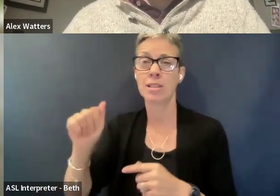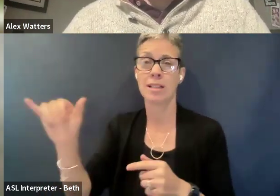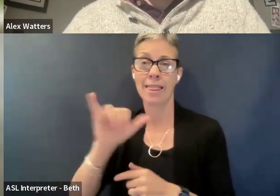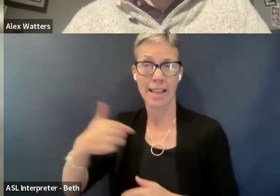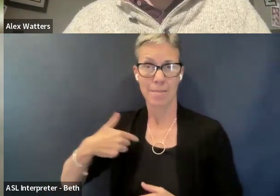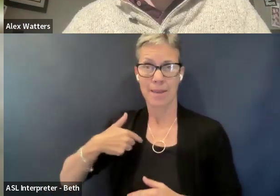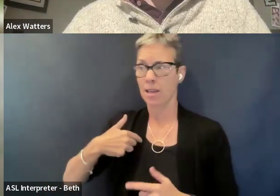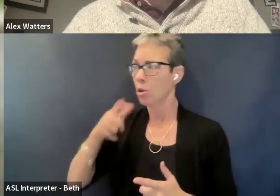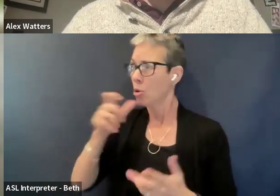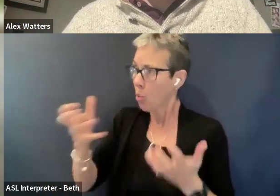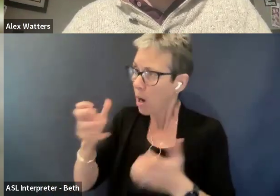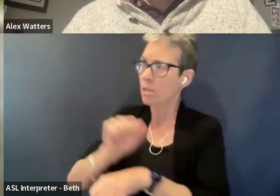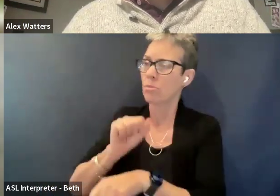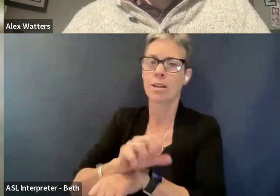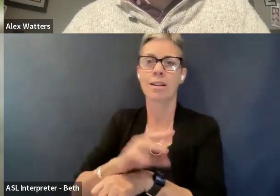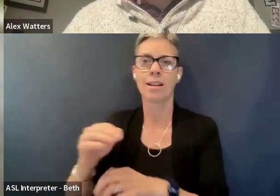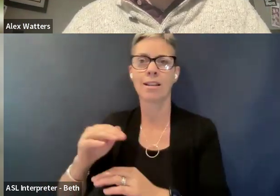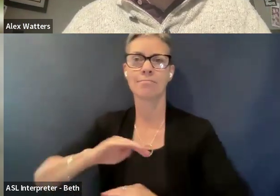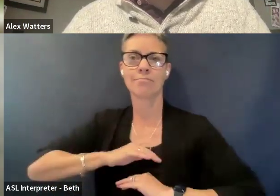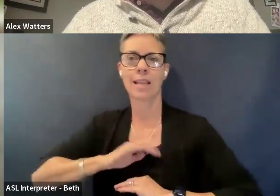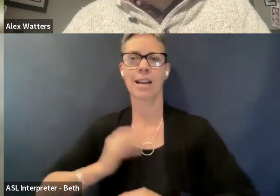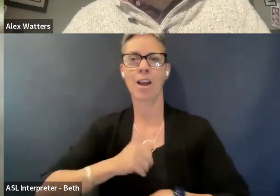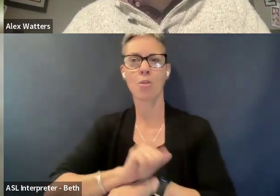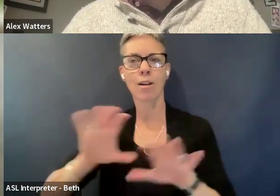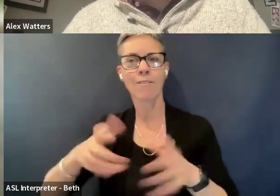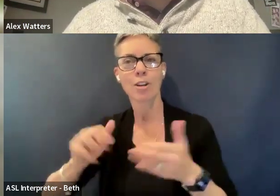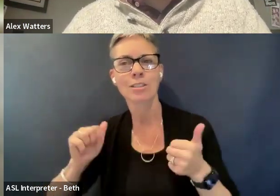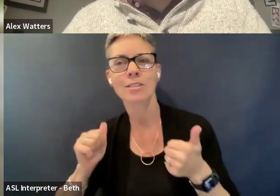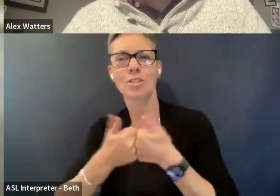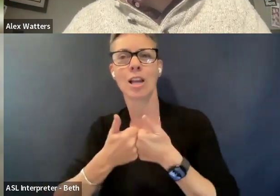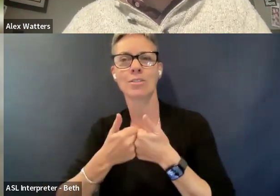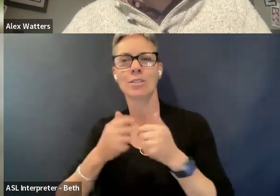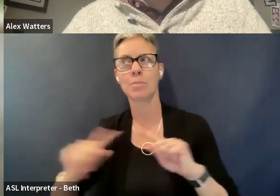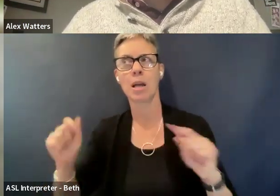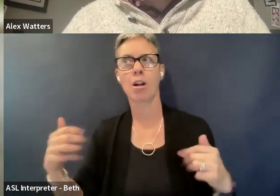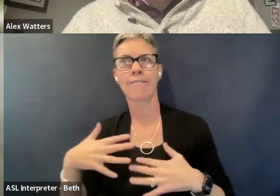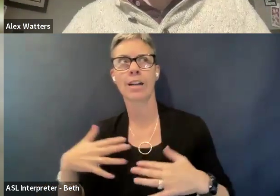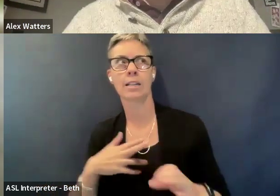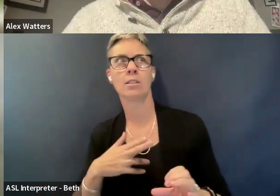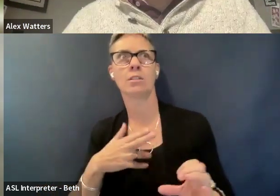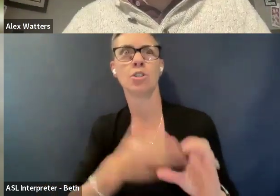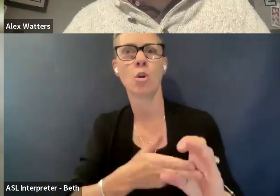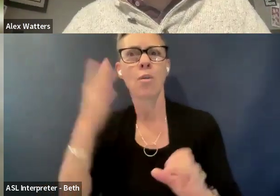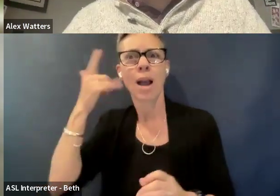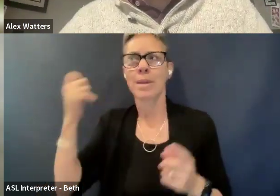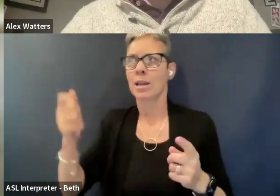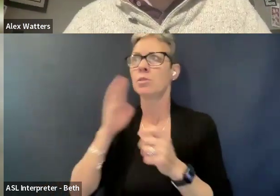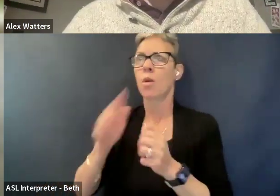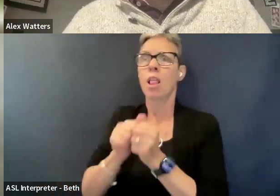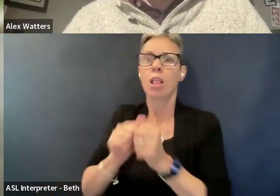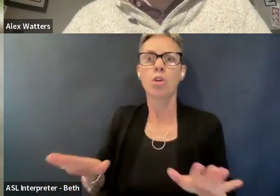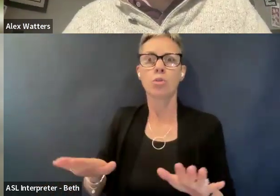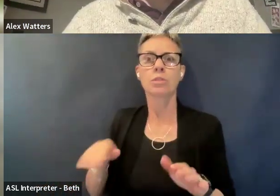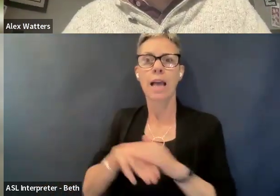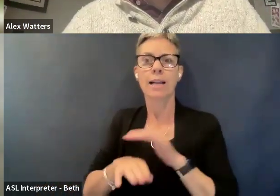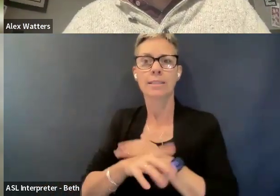want to work and meet our workforce challenges, but are unable to or too afraid to join the workforce because they would lose their access